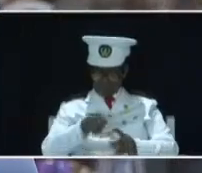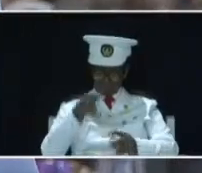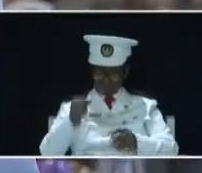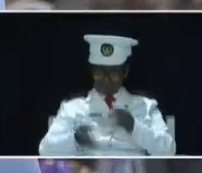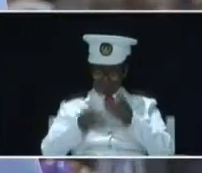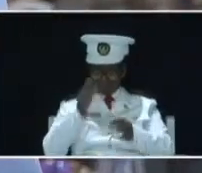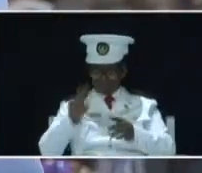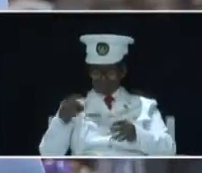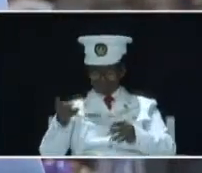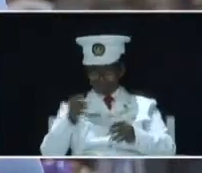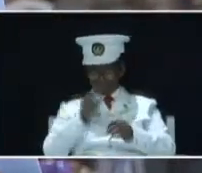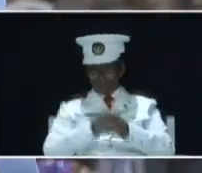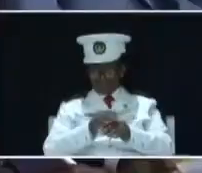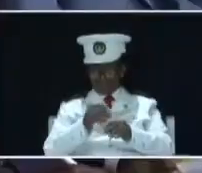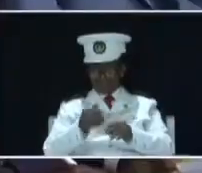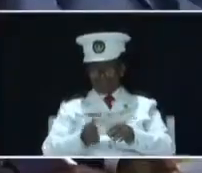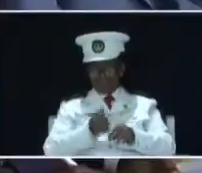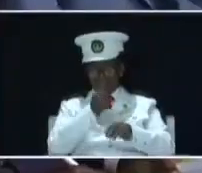things changed.